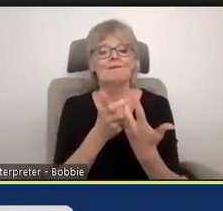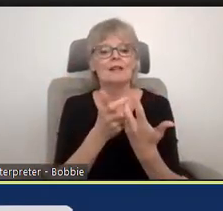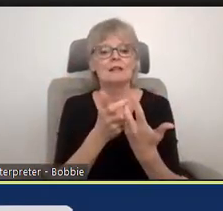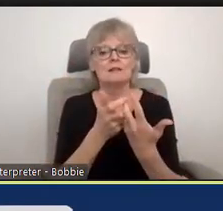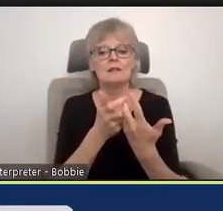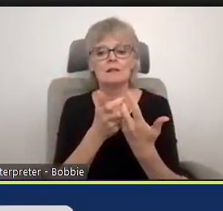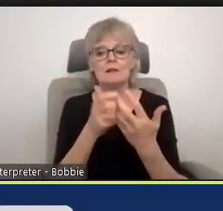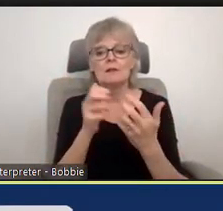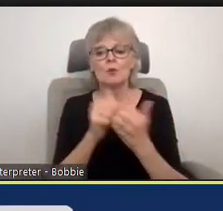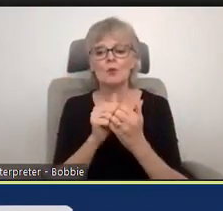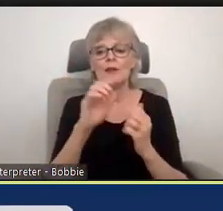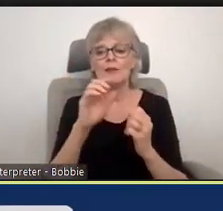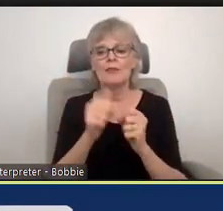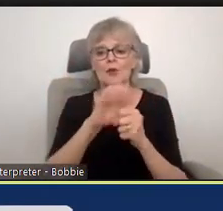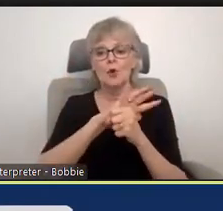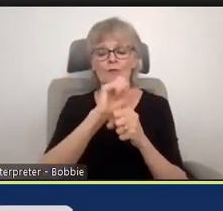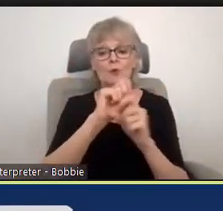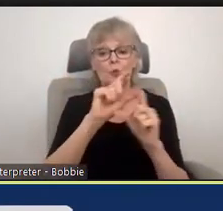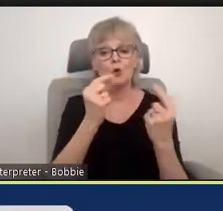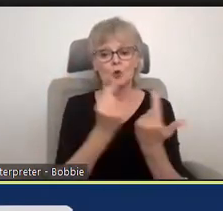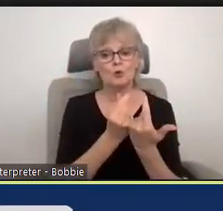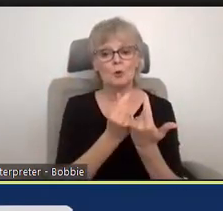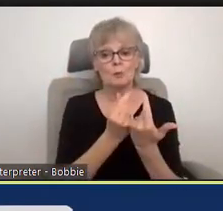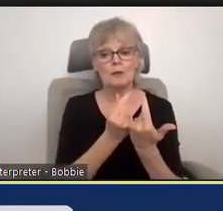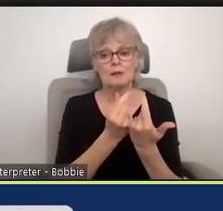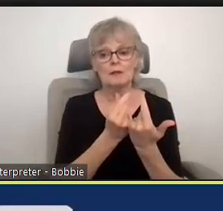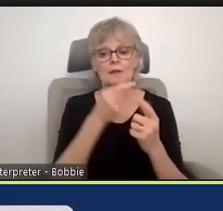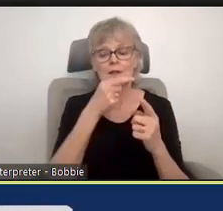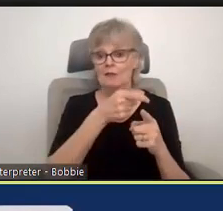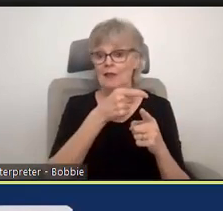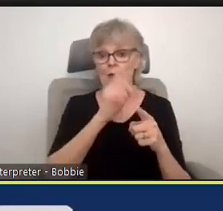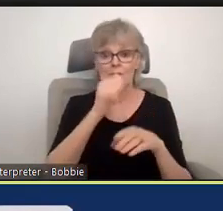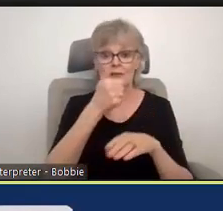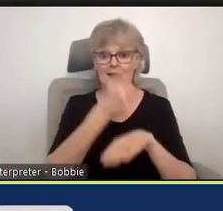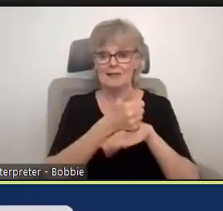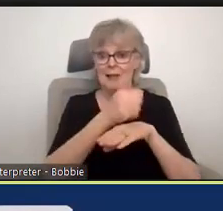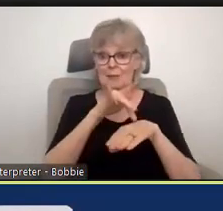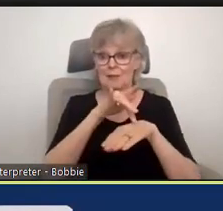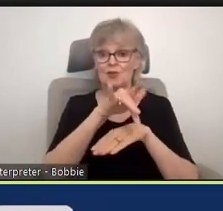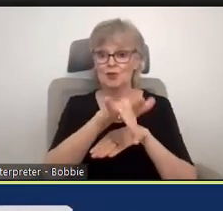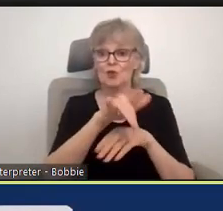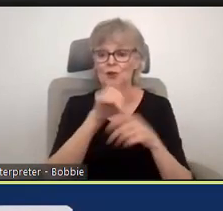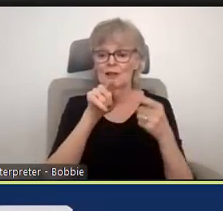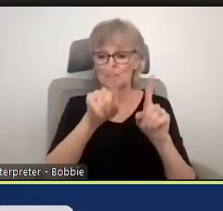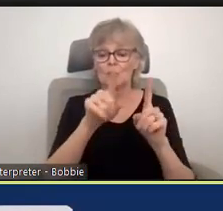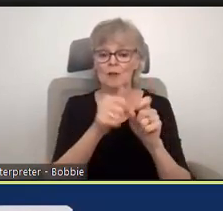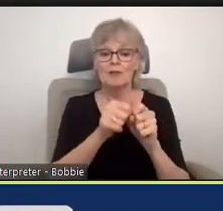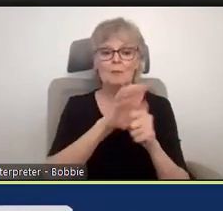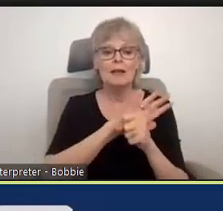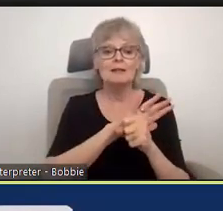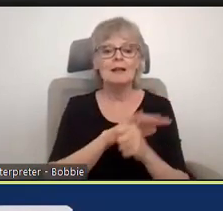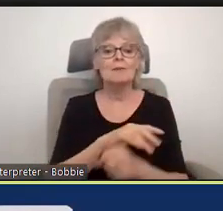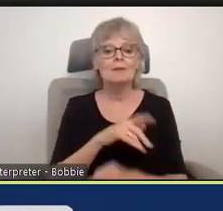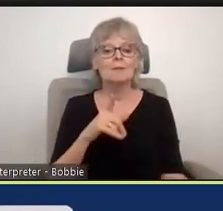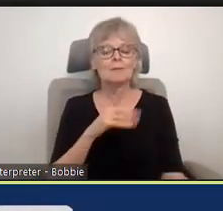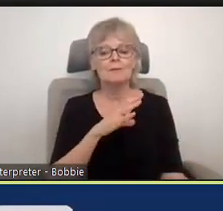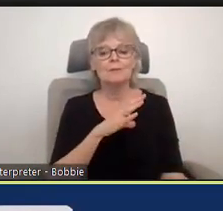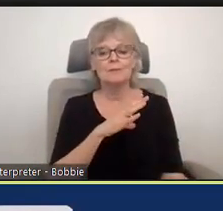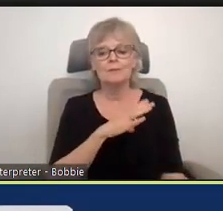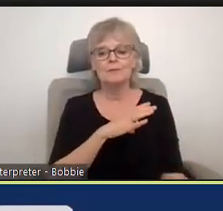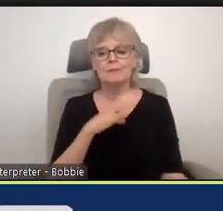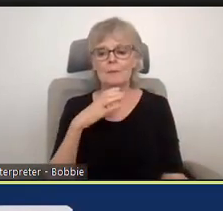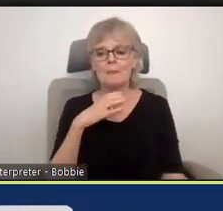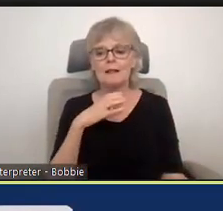of the COVID work group, which was established very early on in the pandemic. The council